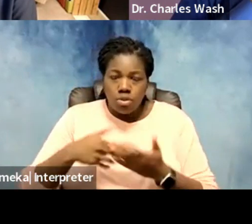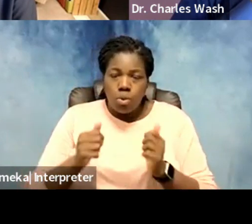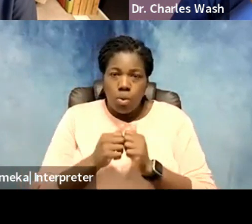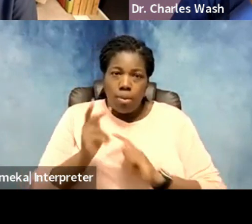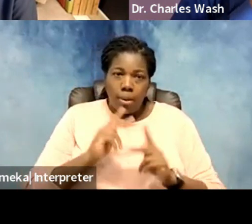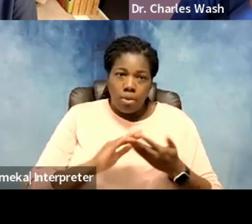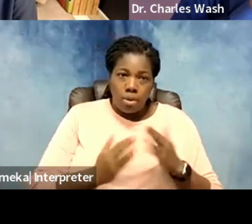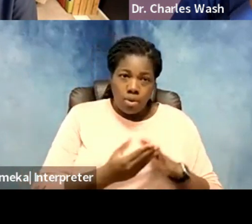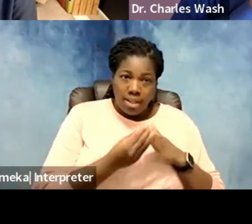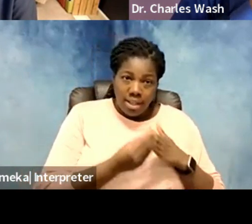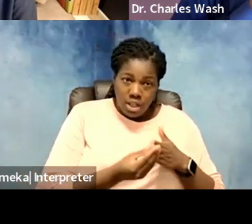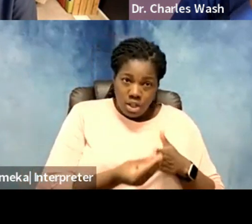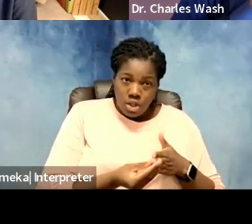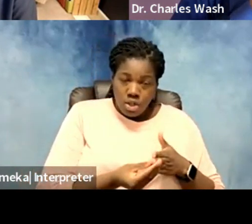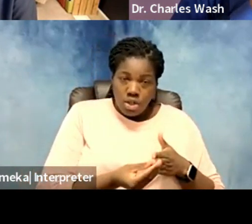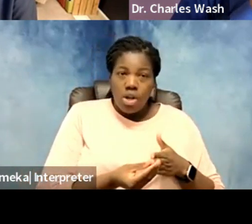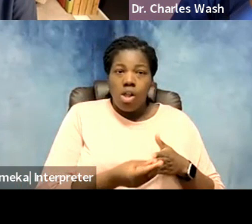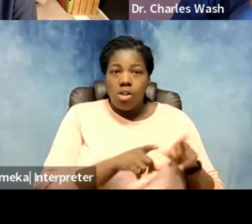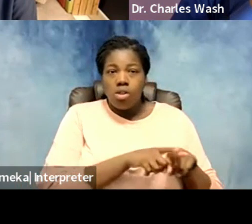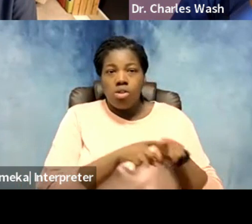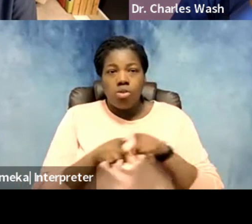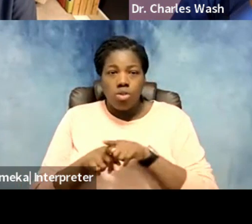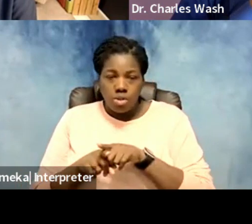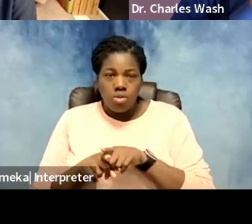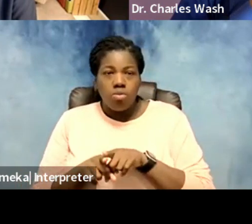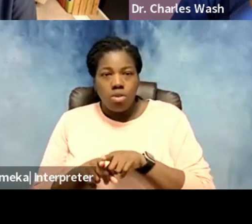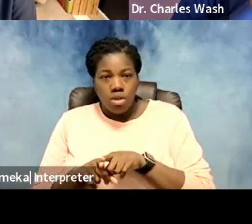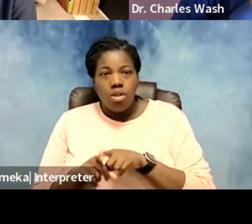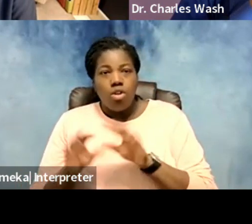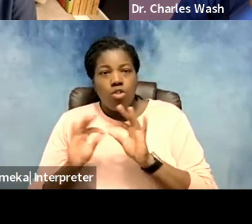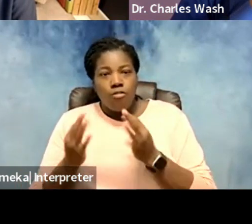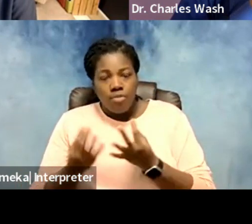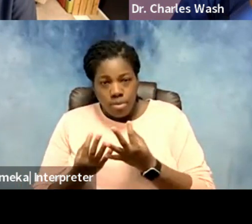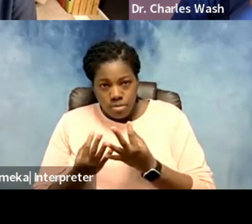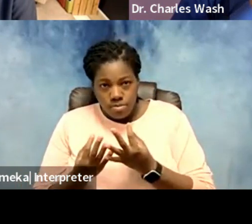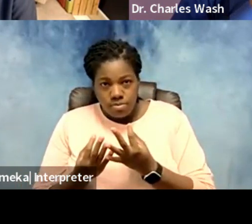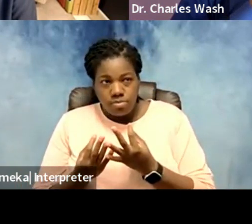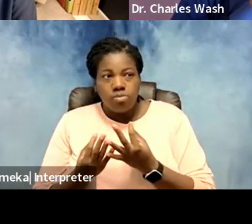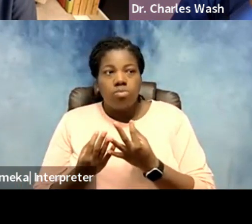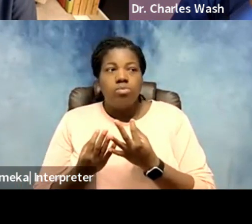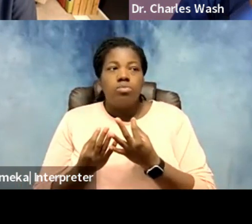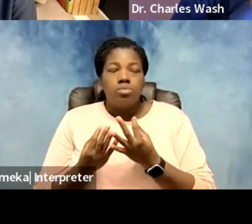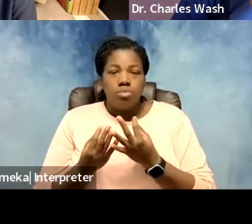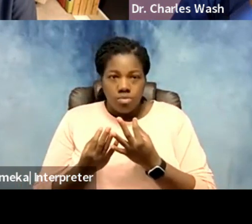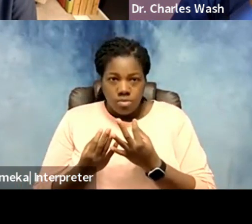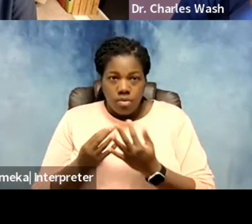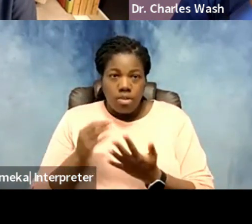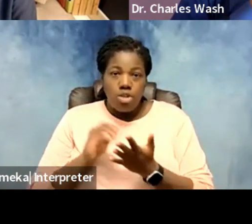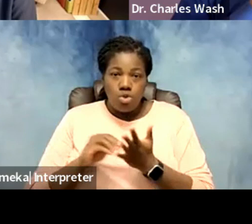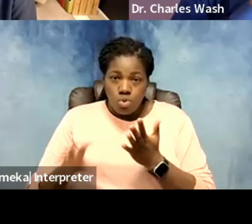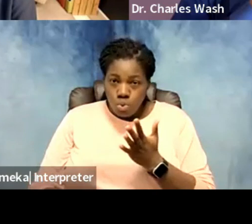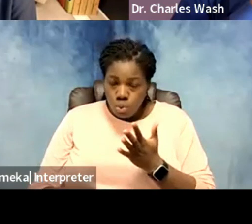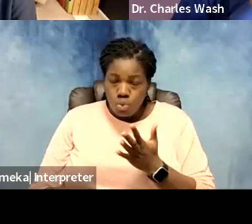our community leaders, as well as those families and learners in the